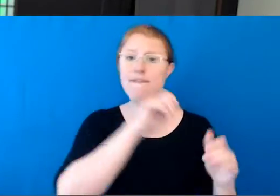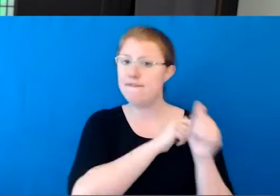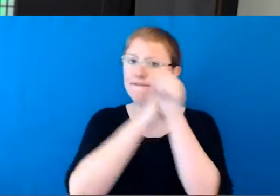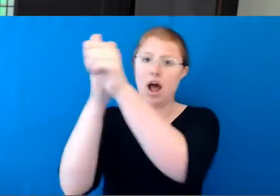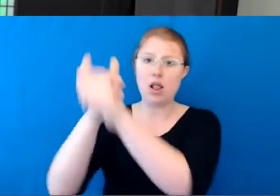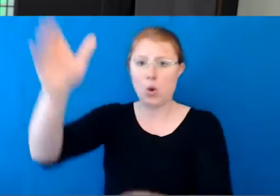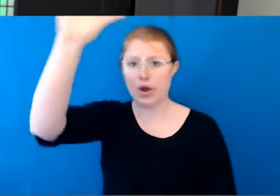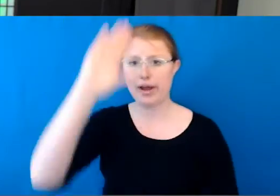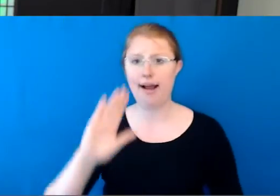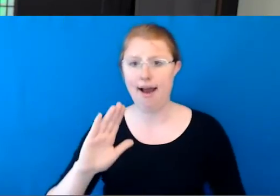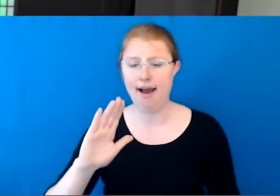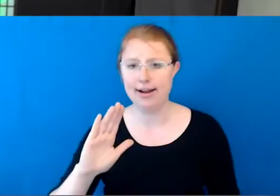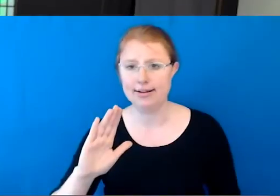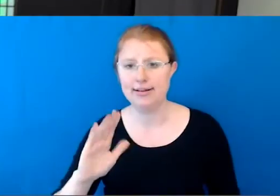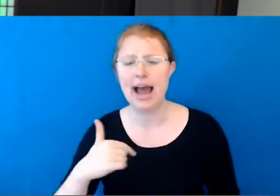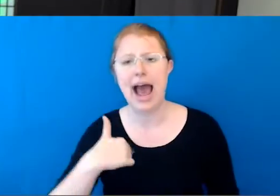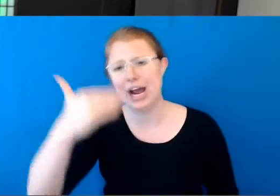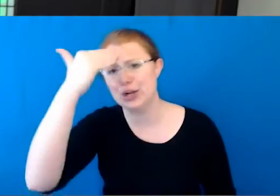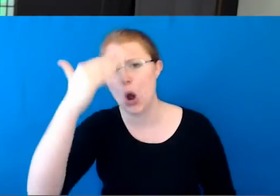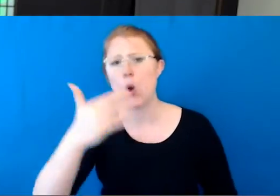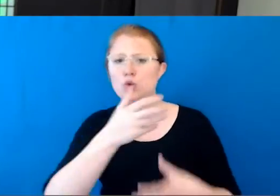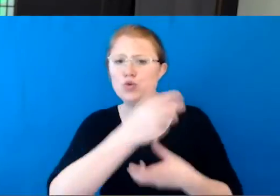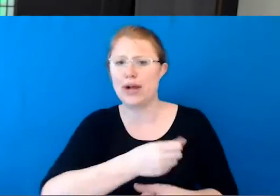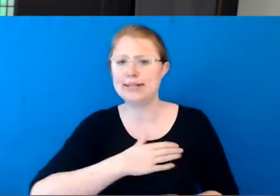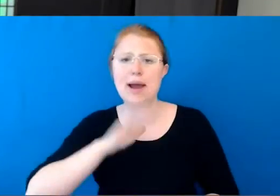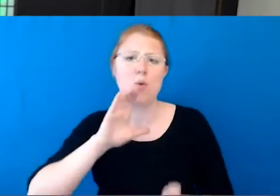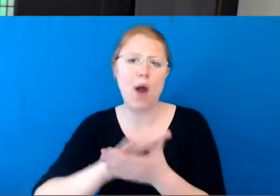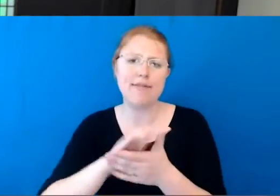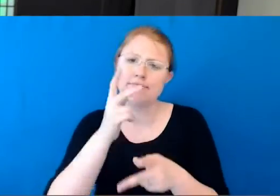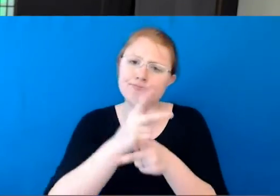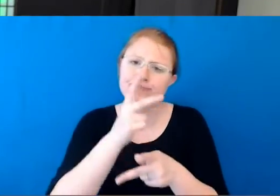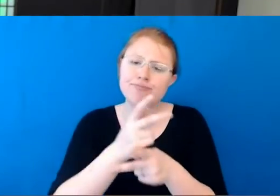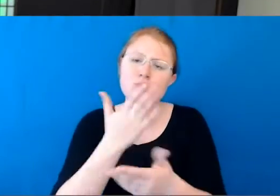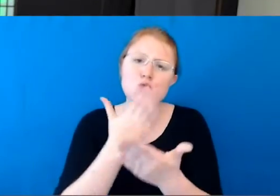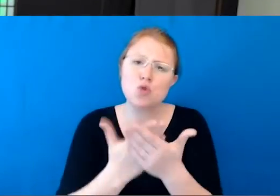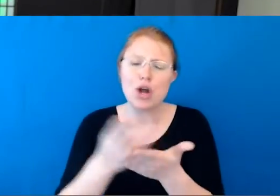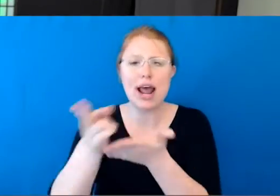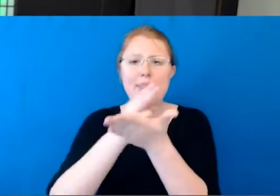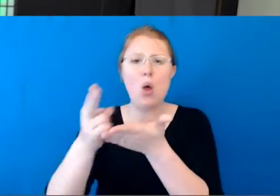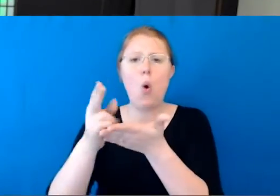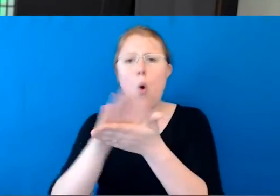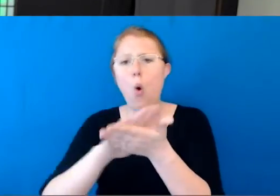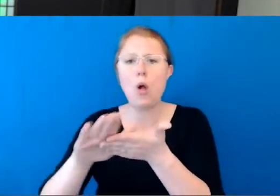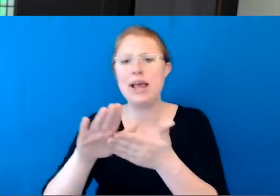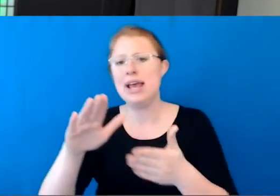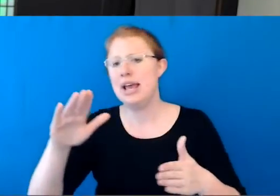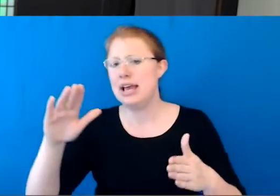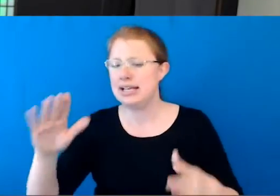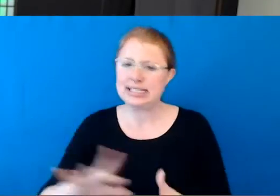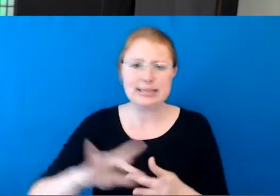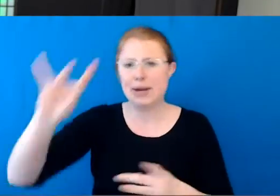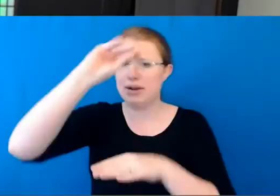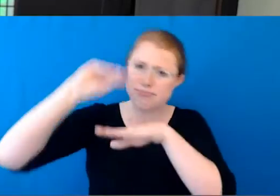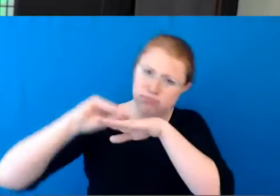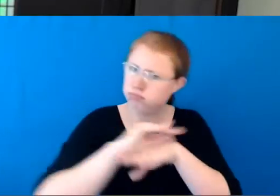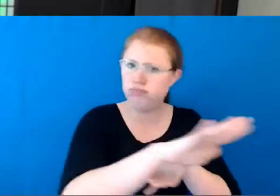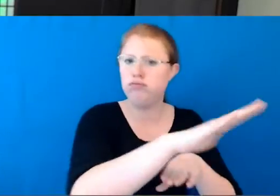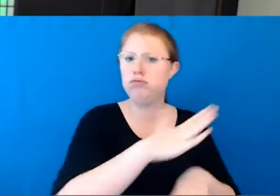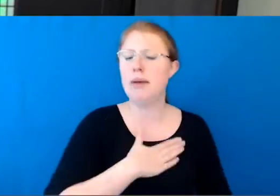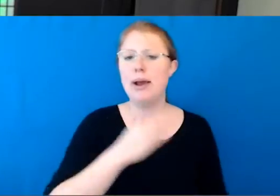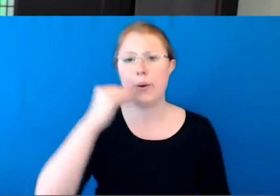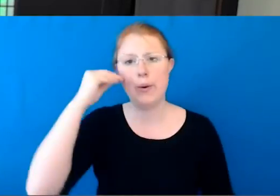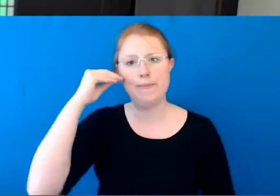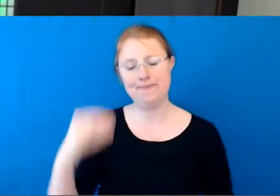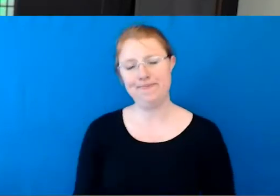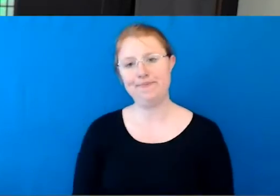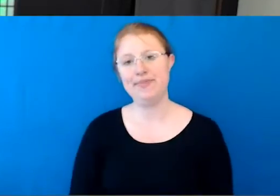God and is an environment where the Holy Spirit can rule and reign. And really, that's the goal, isn't it? Isn't the goal